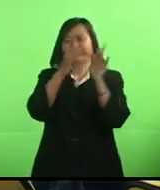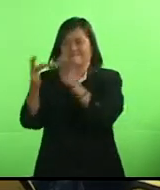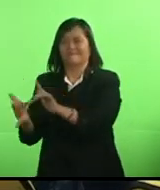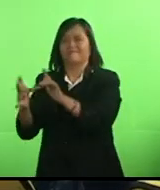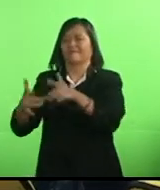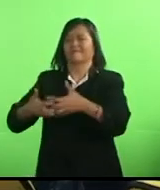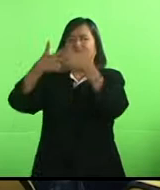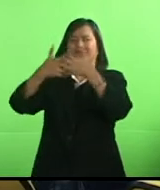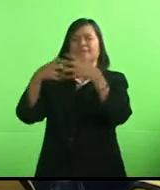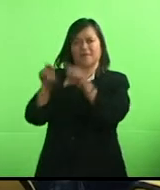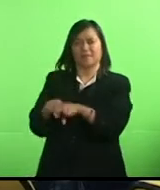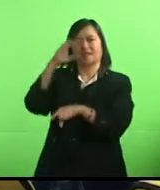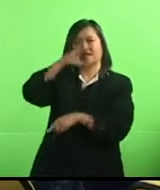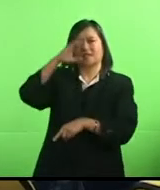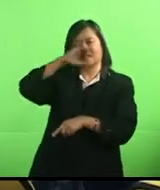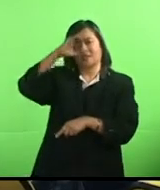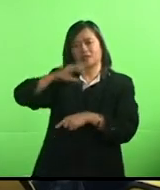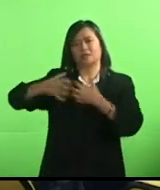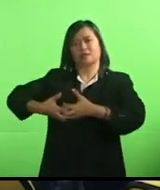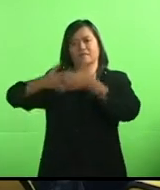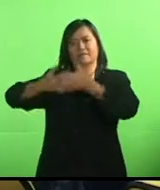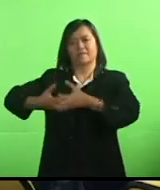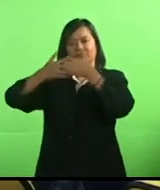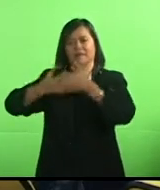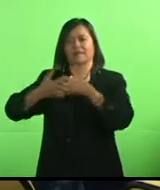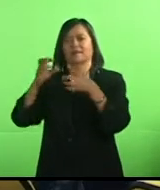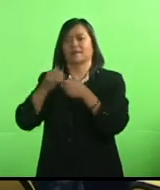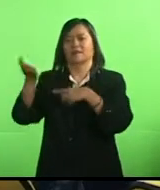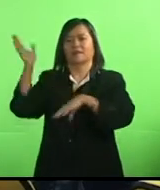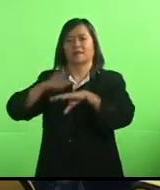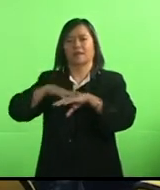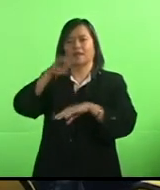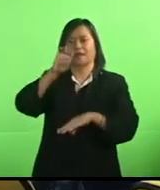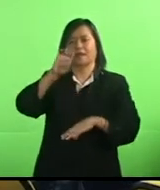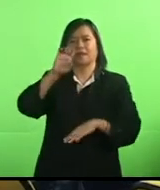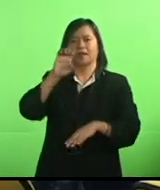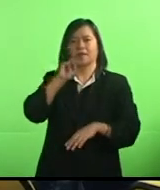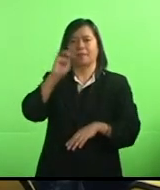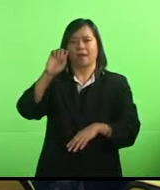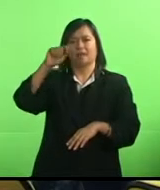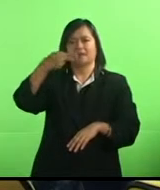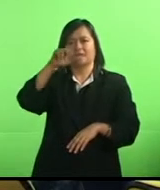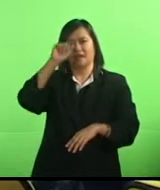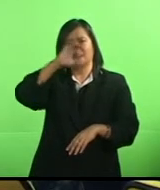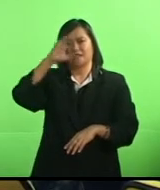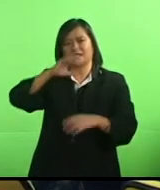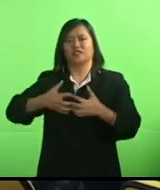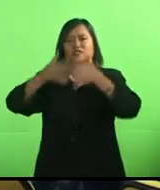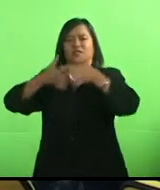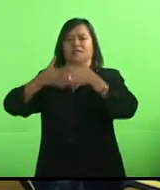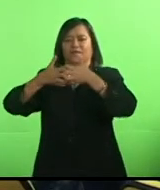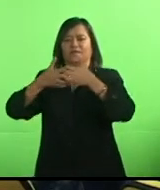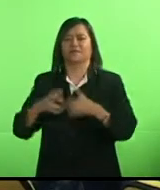Connecting engines. It can be a search engine. Or here, it can be a meta search engines.